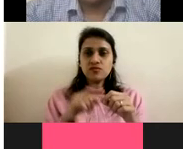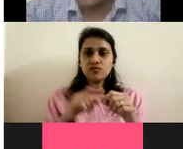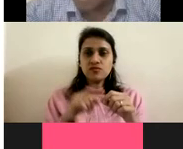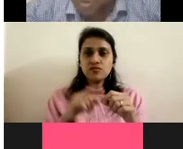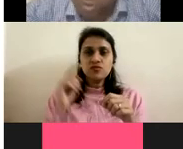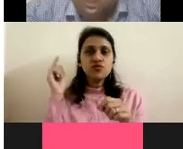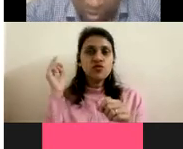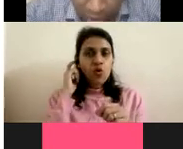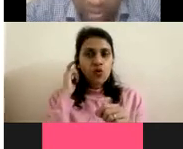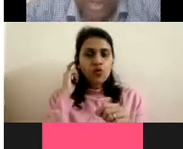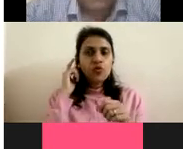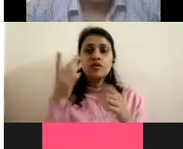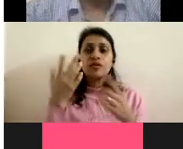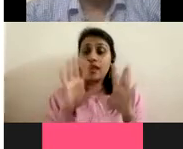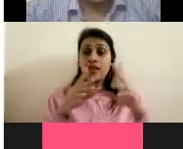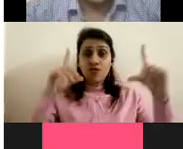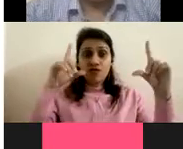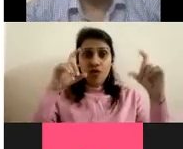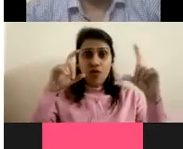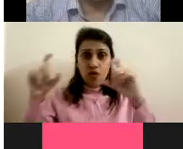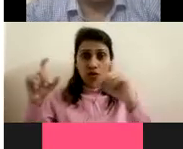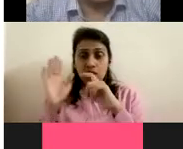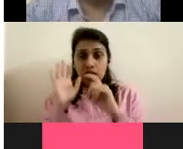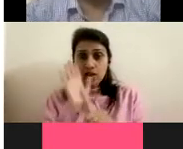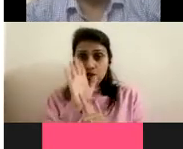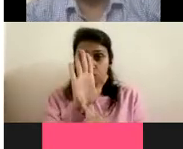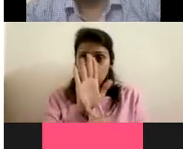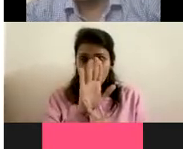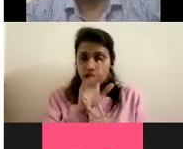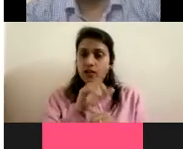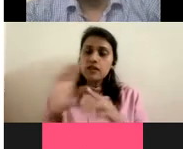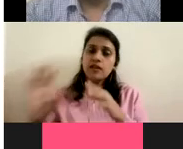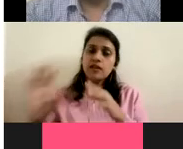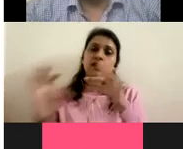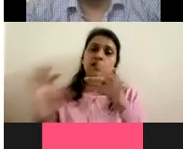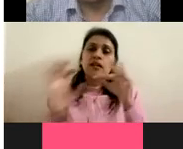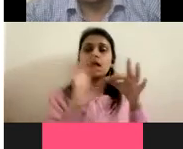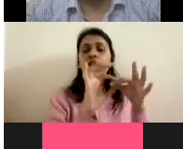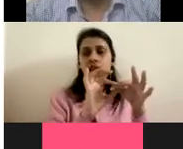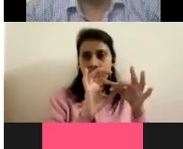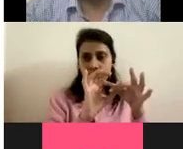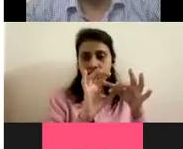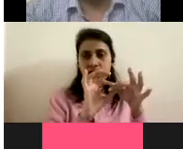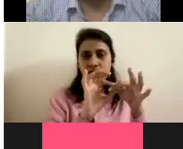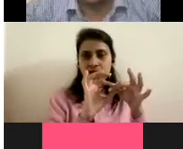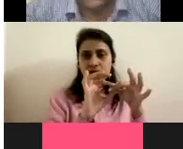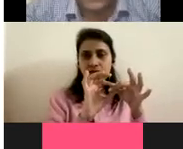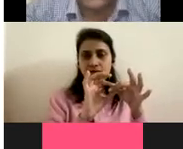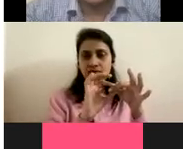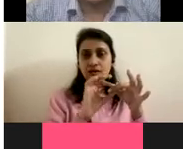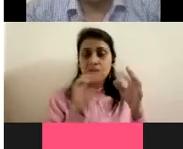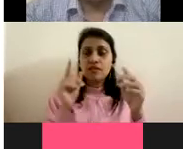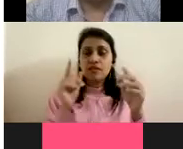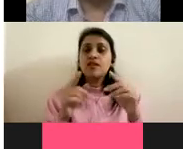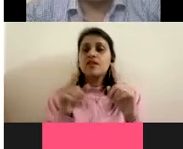of the content were described. That is, a man on a wheelchair is crossing the screen, is crossing